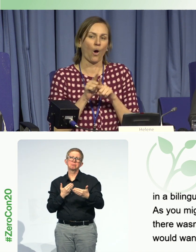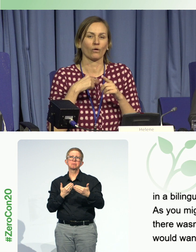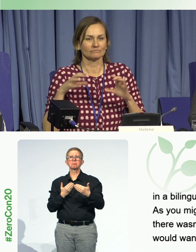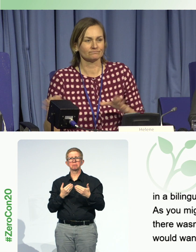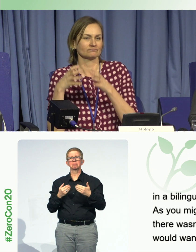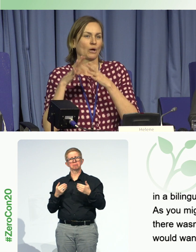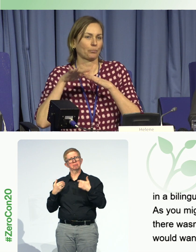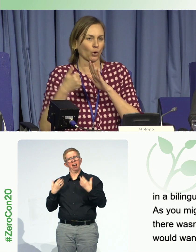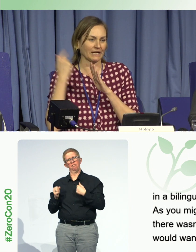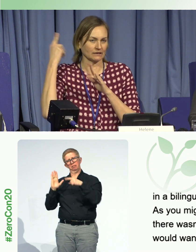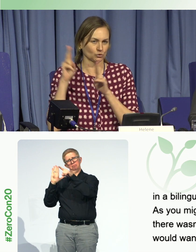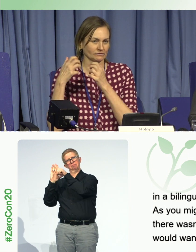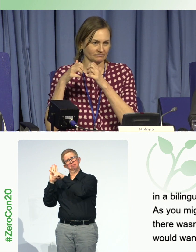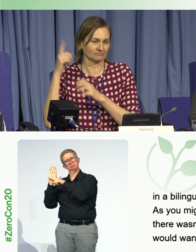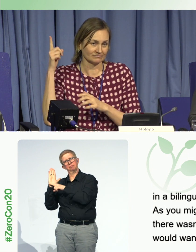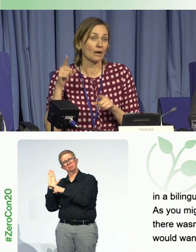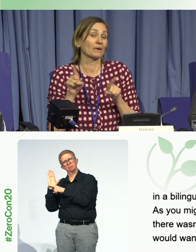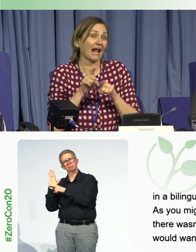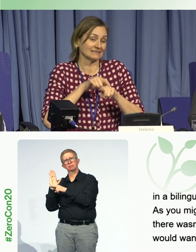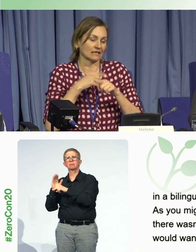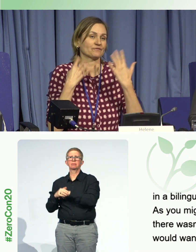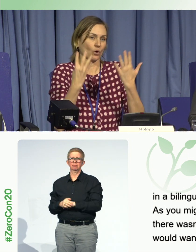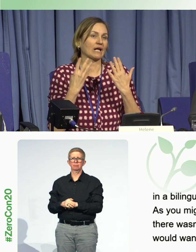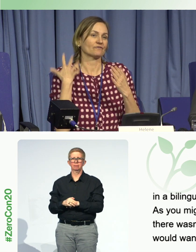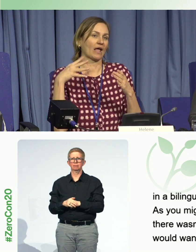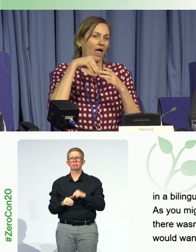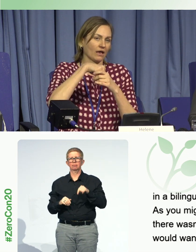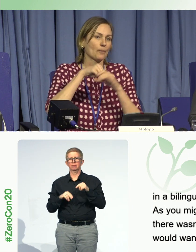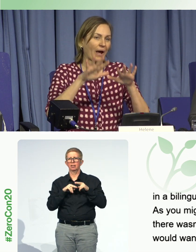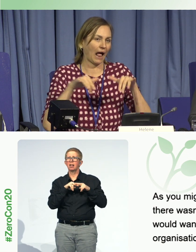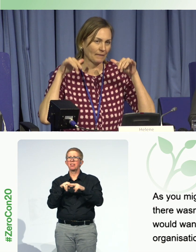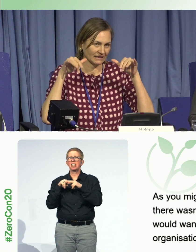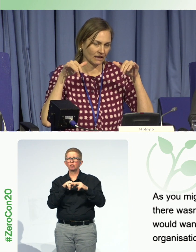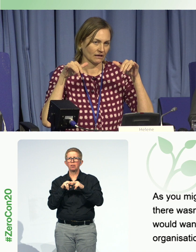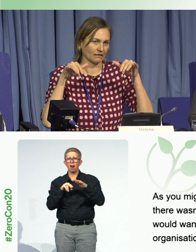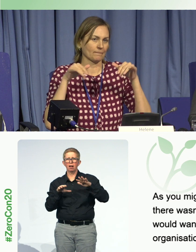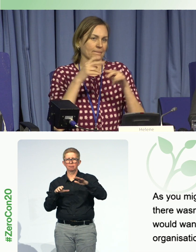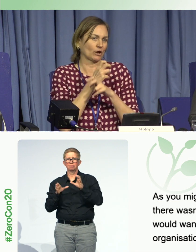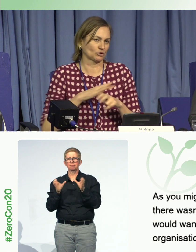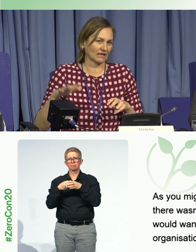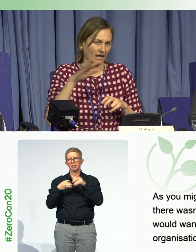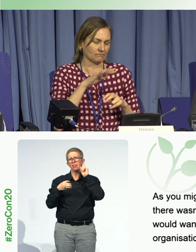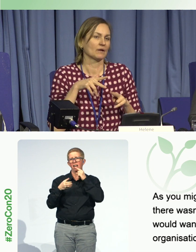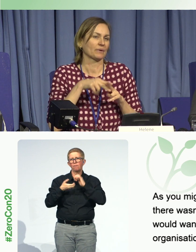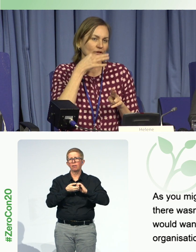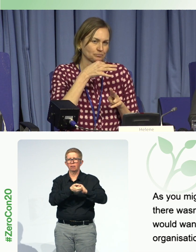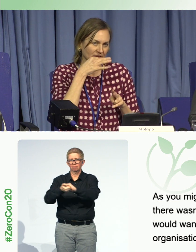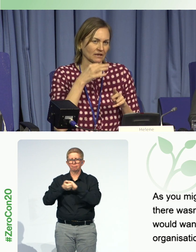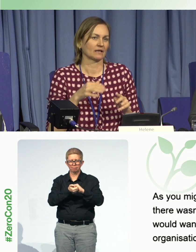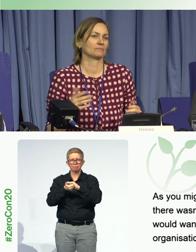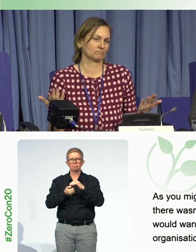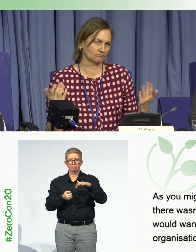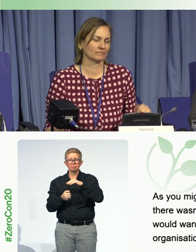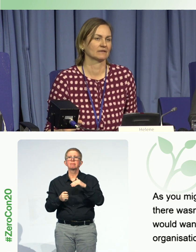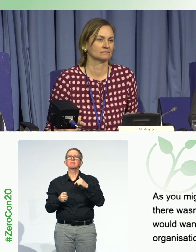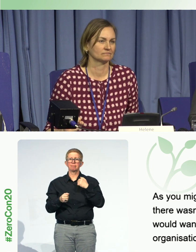the national organization, the National Association for the Deaf. And I also